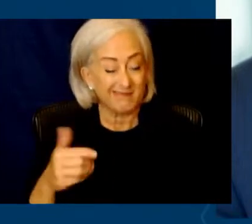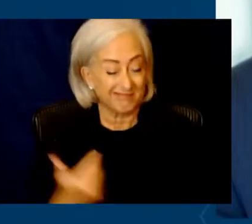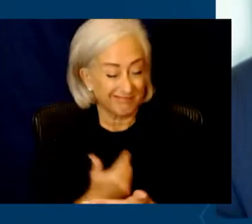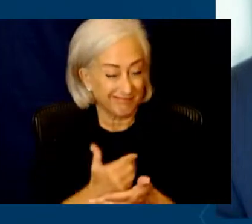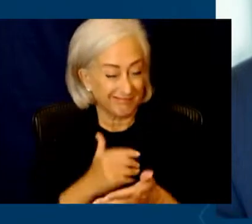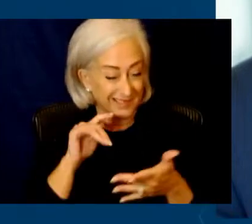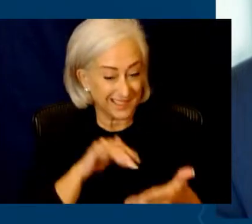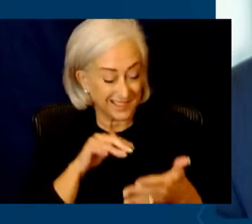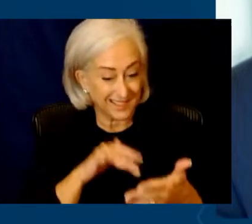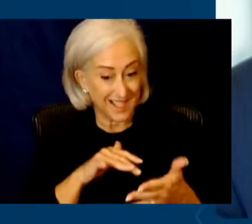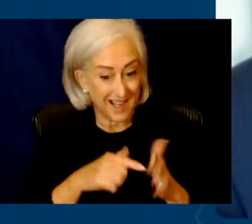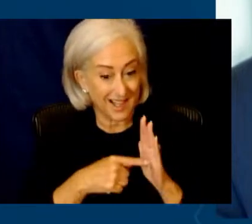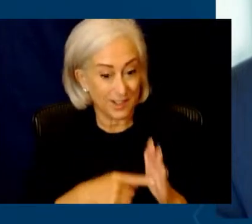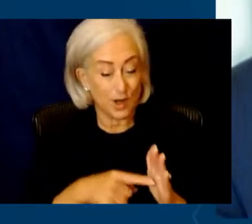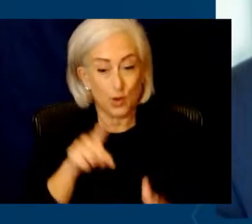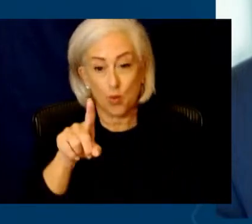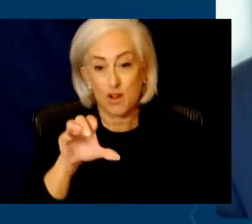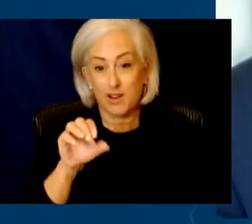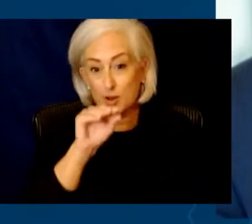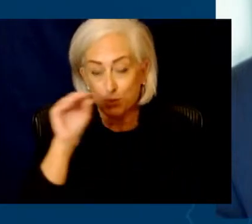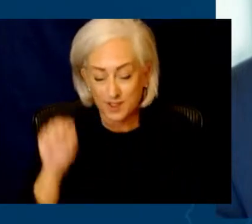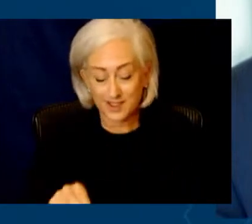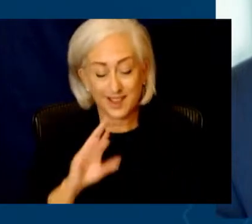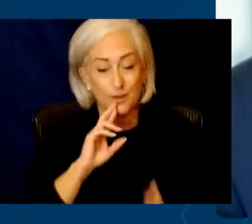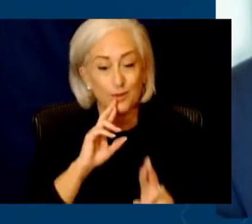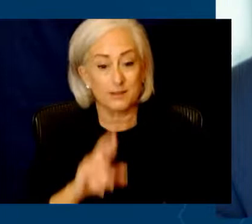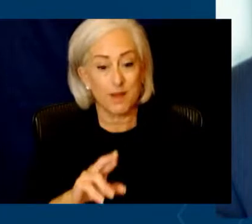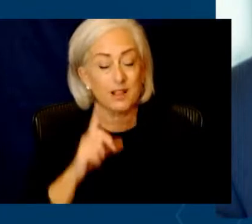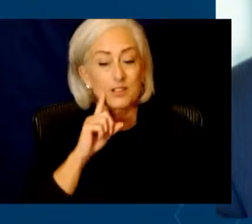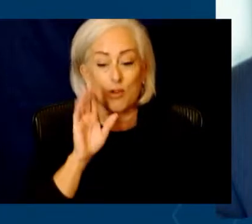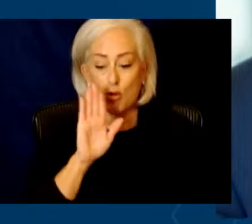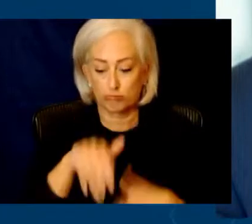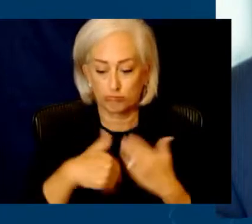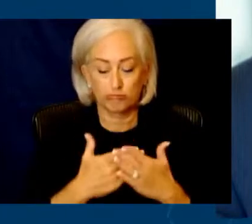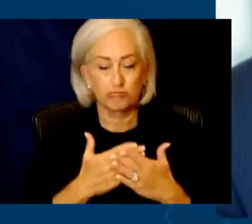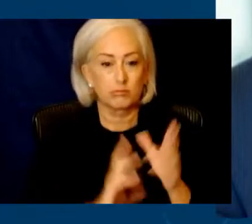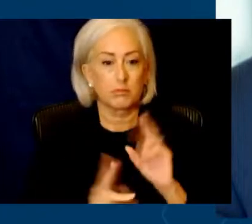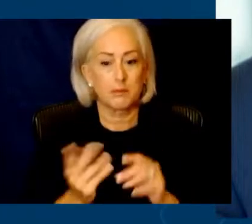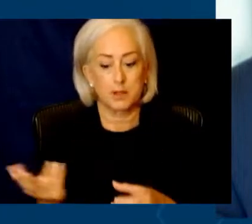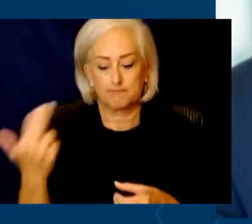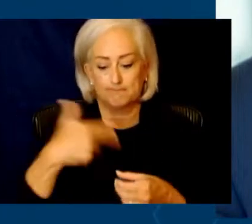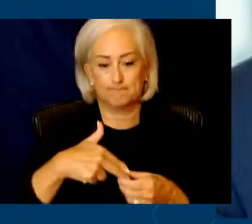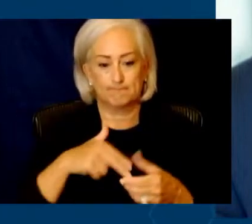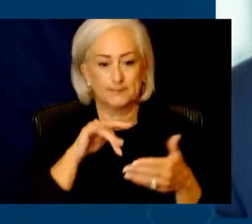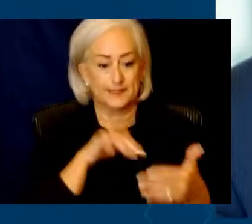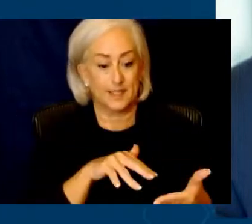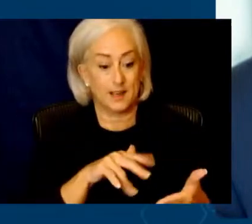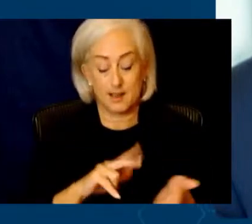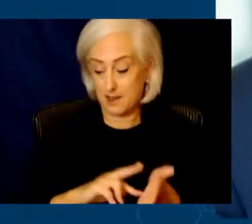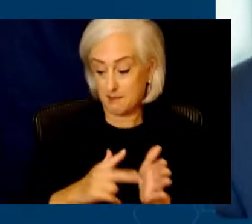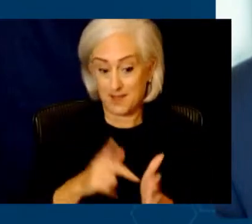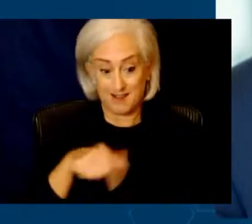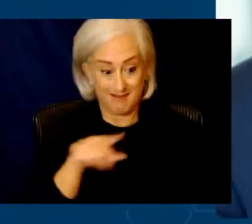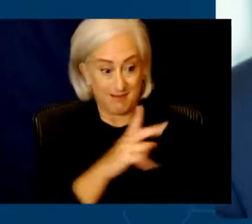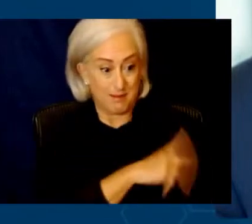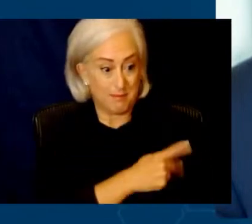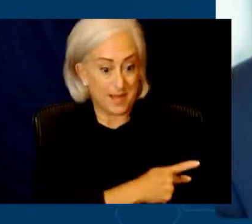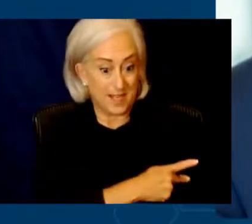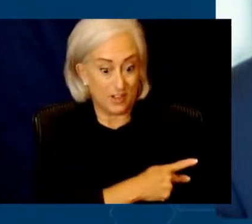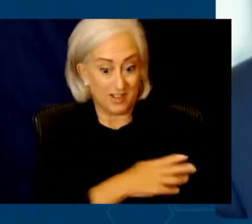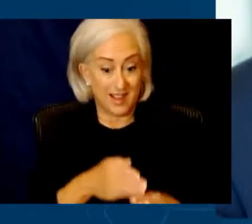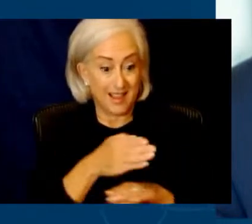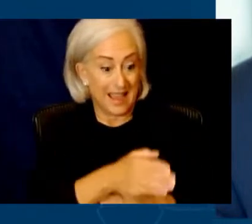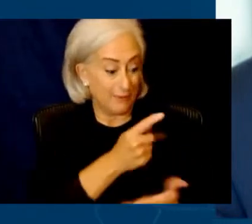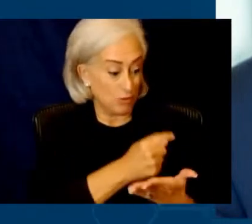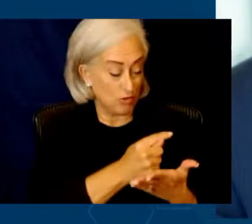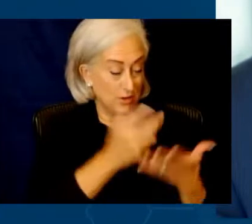100% complete response rate among trial participants, meaning these patients showed no evidence of any tumors after the therapy, and